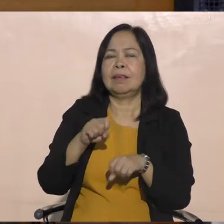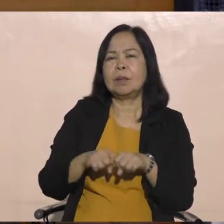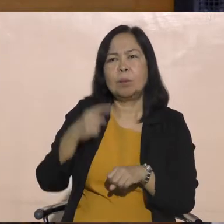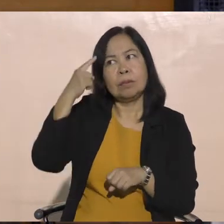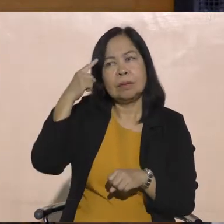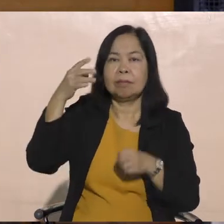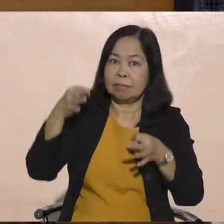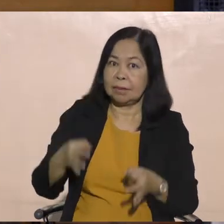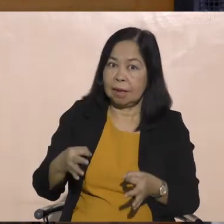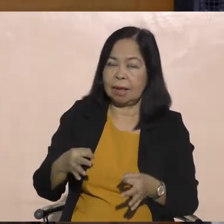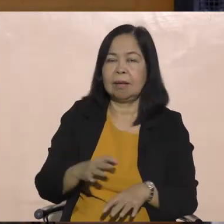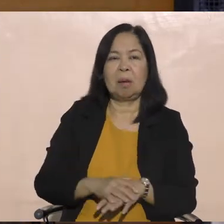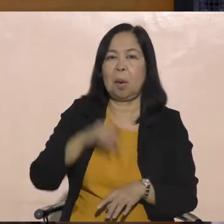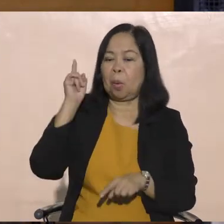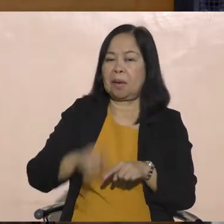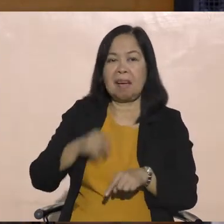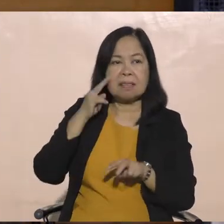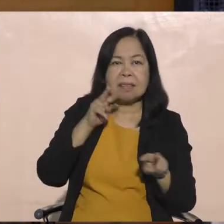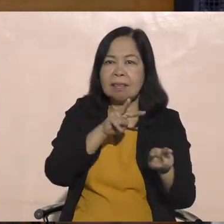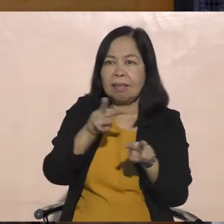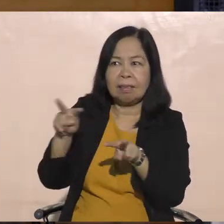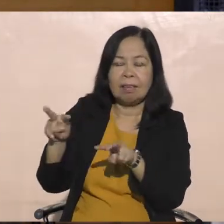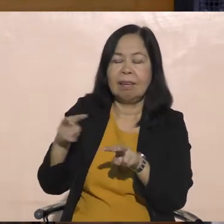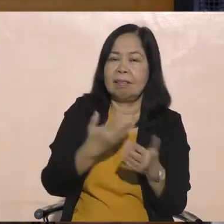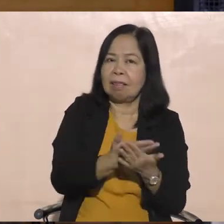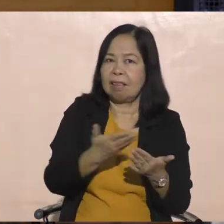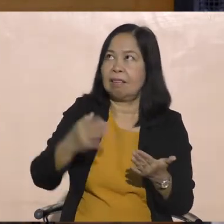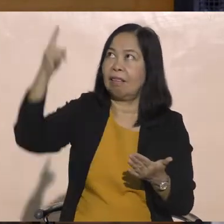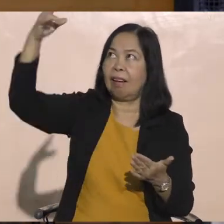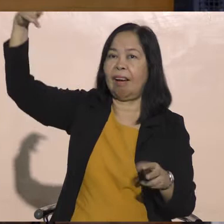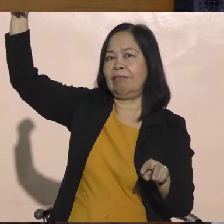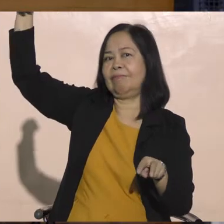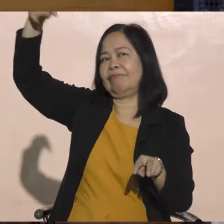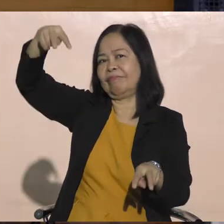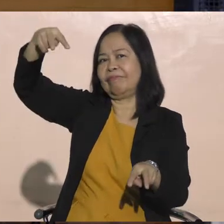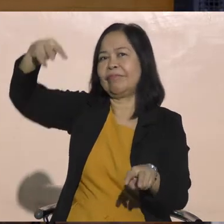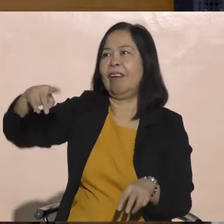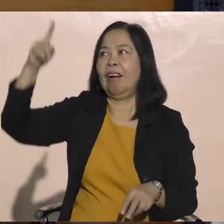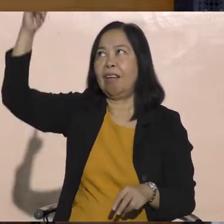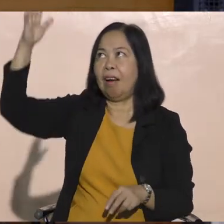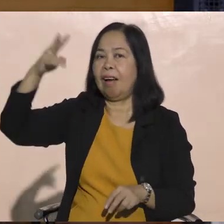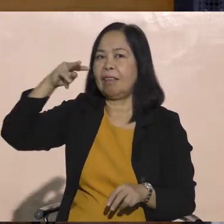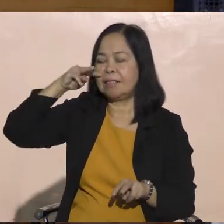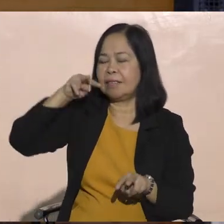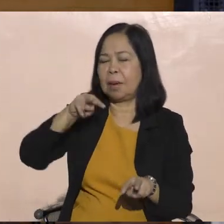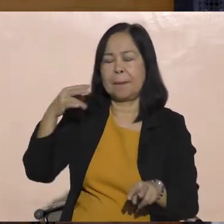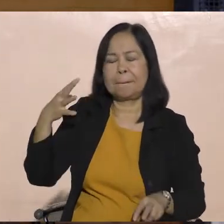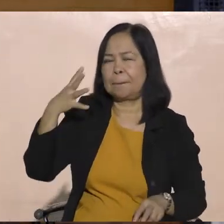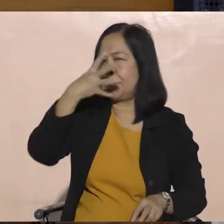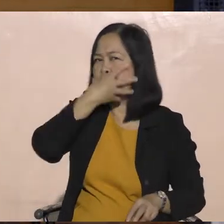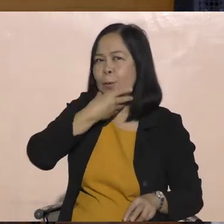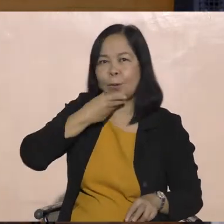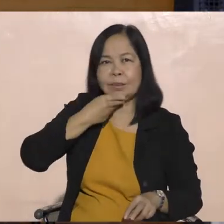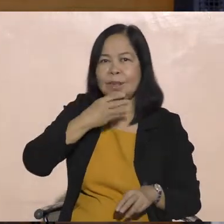surface. We can't see things the way God sees it. God sees beauty in all things. Ang